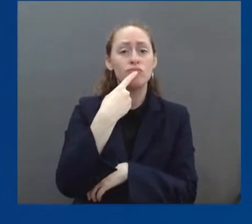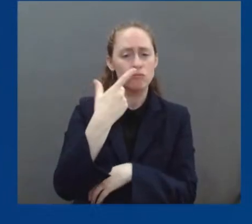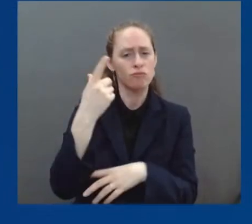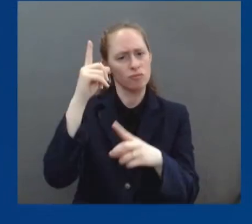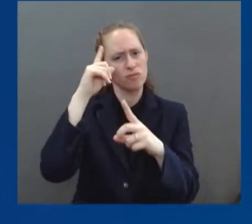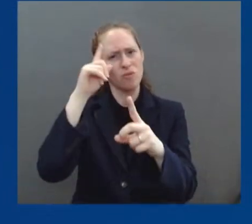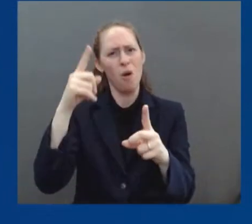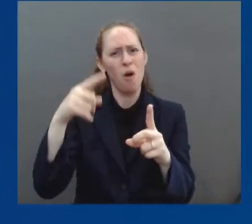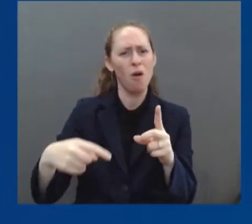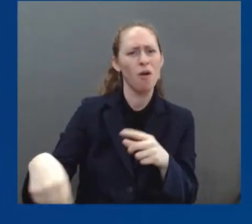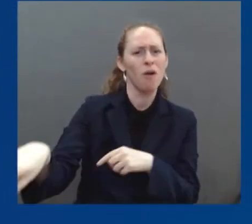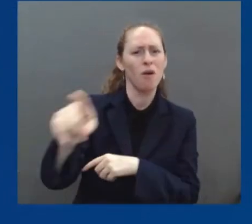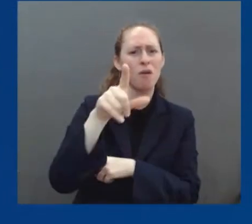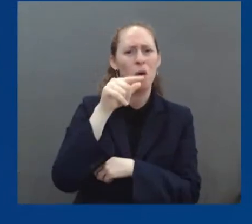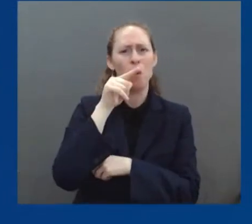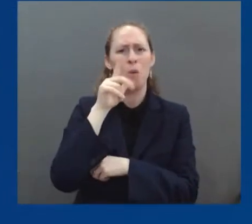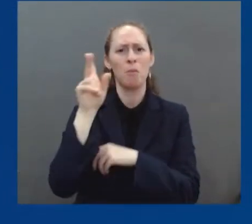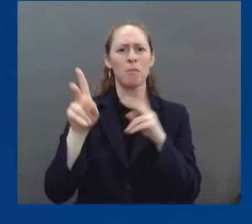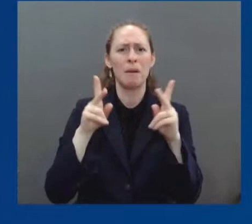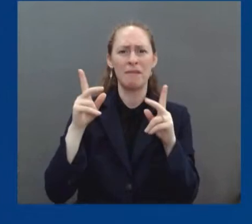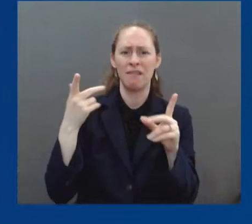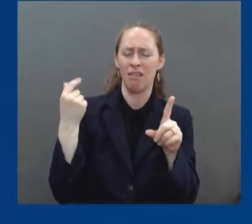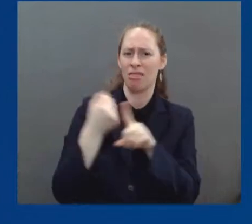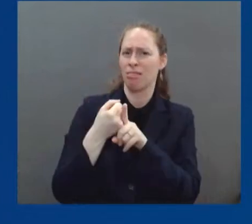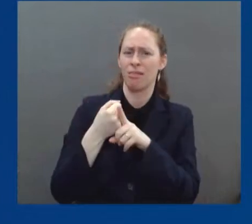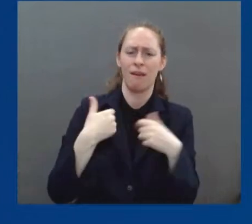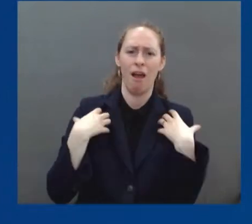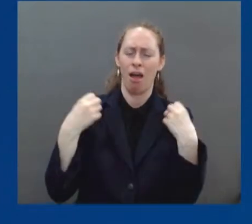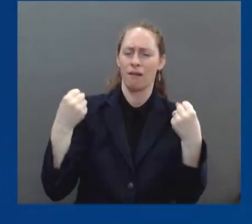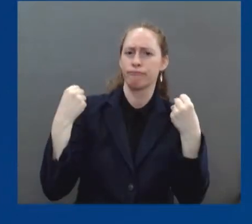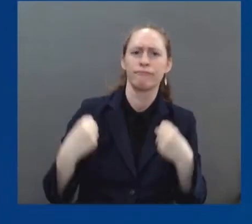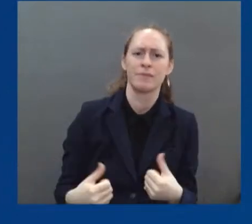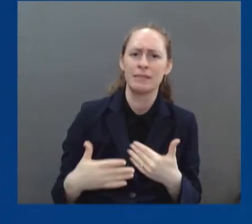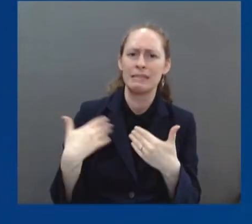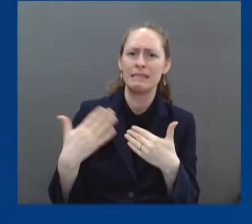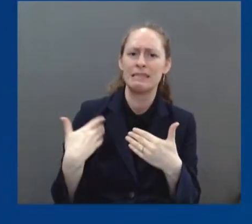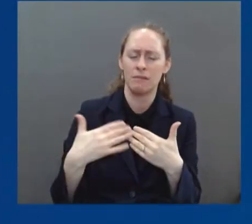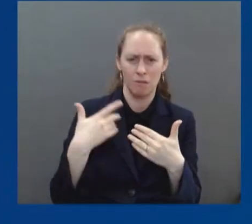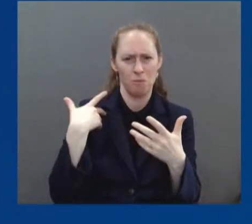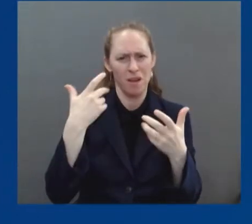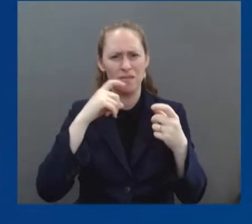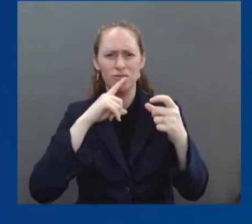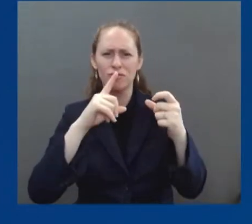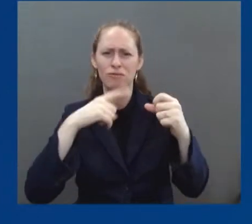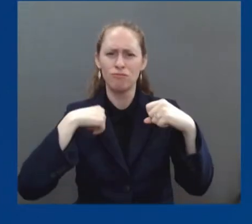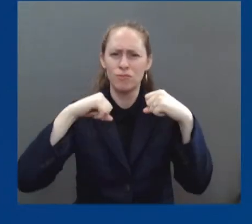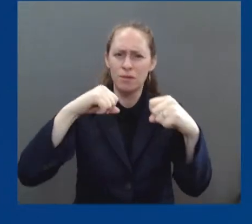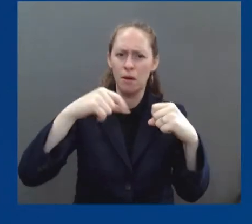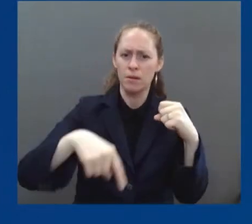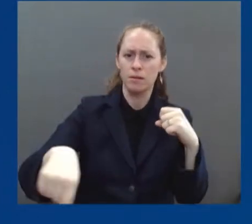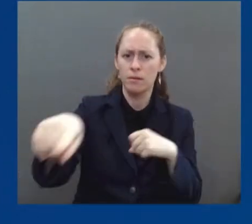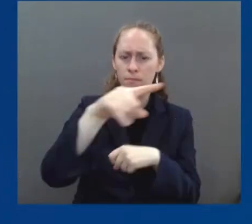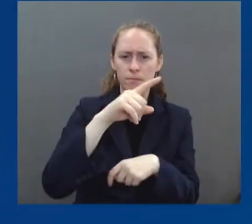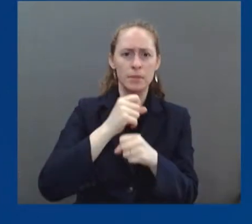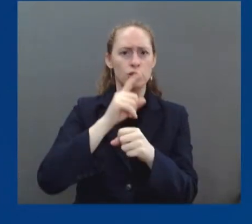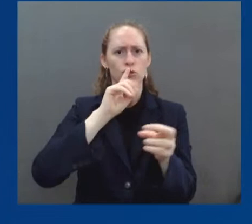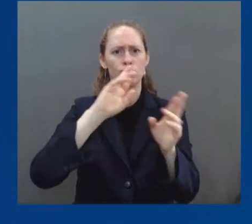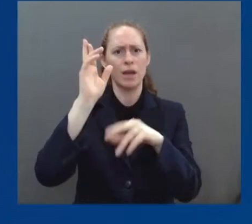testing capacity. And it is a real disappointment that there's no global funding in this